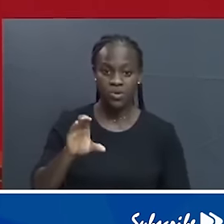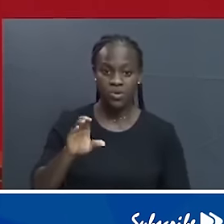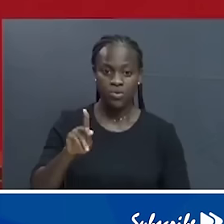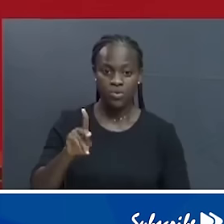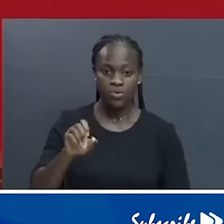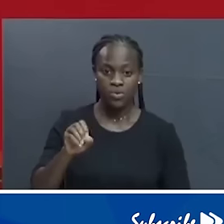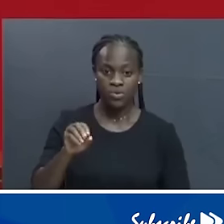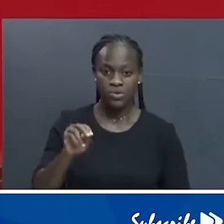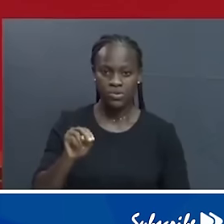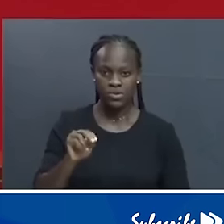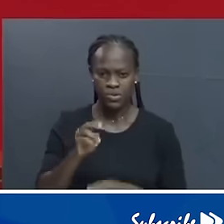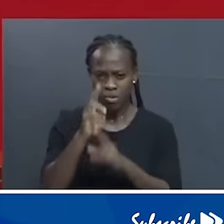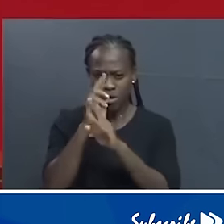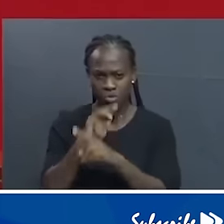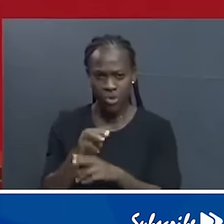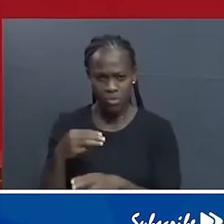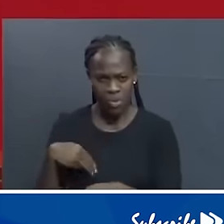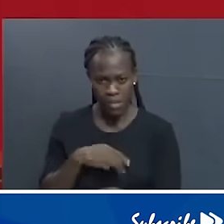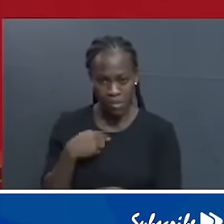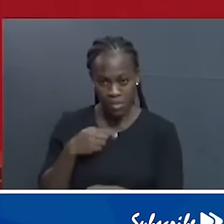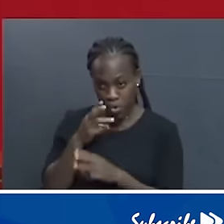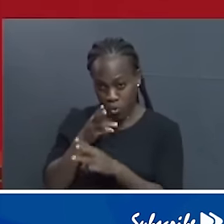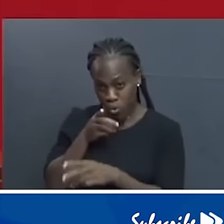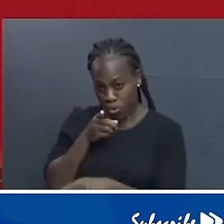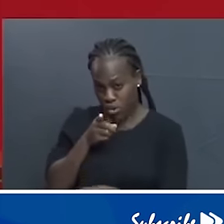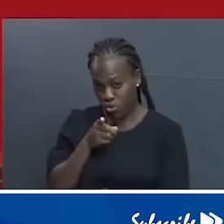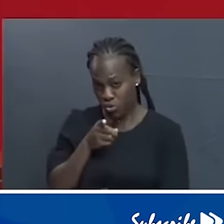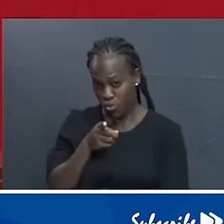Honorable member, I'm watching you.